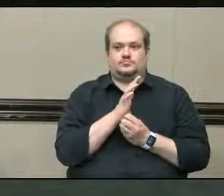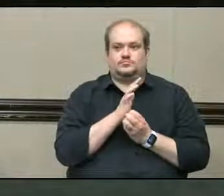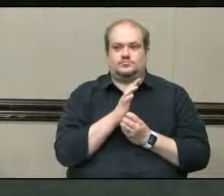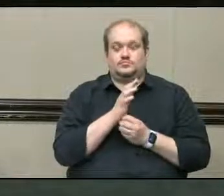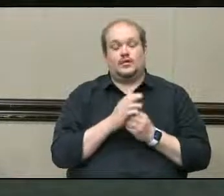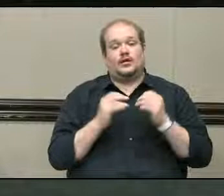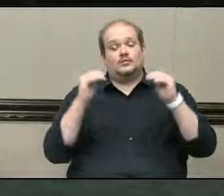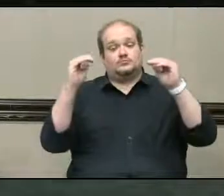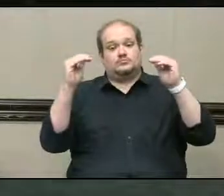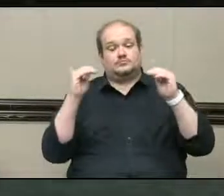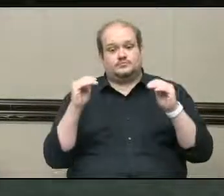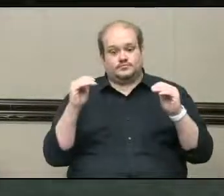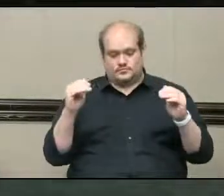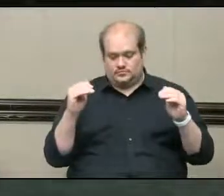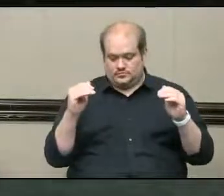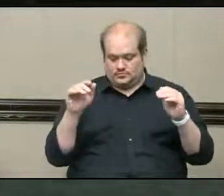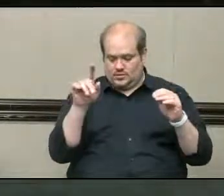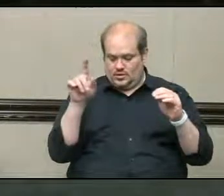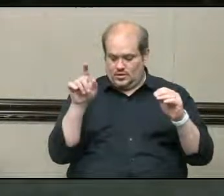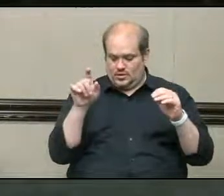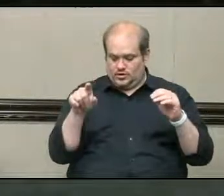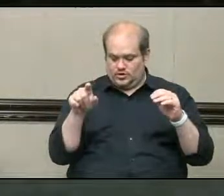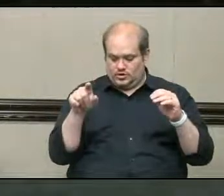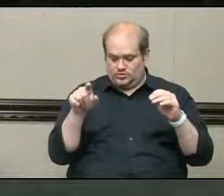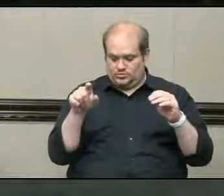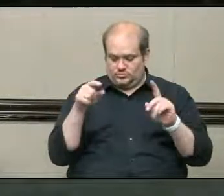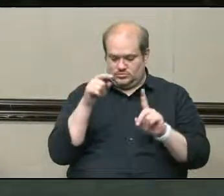I'd like to go on to a